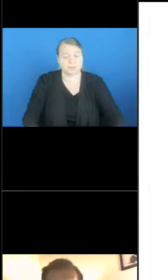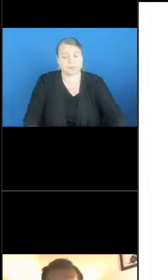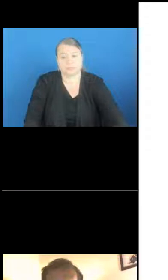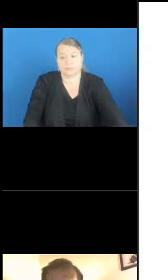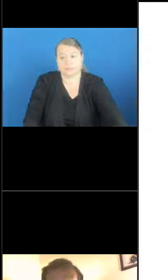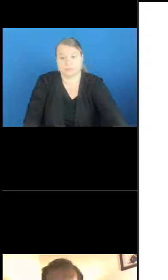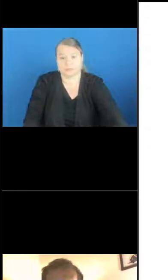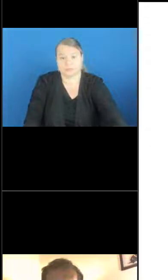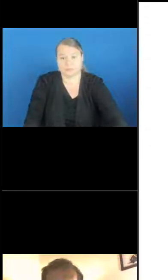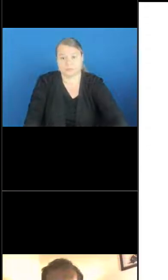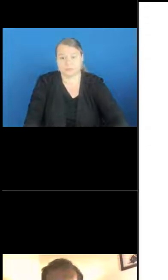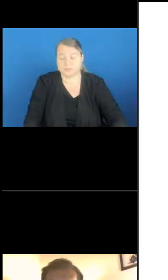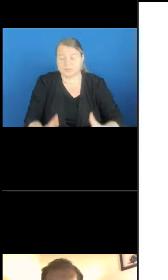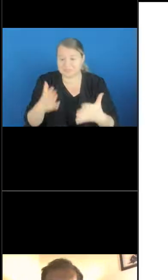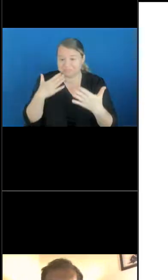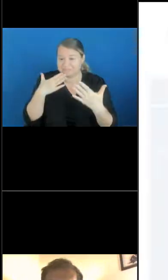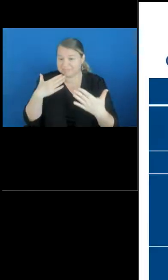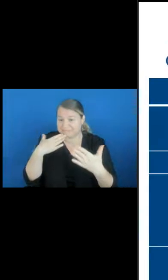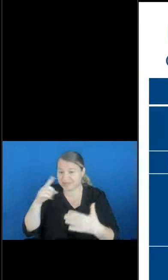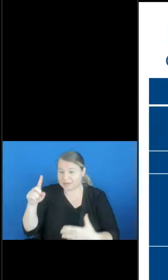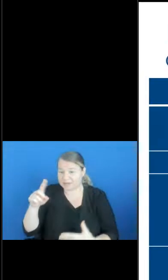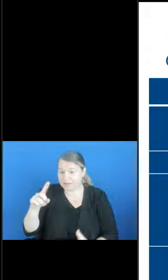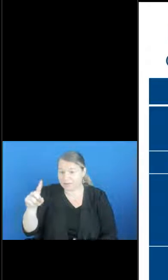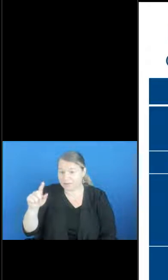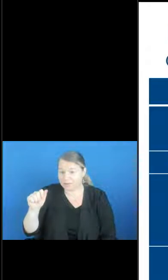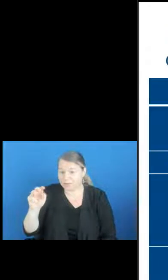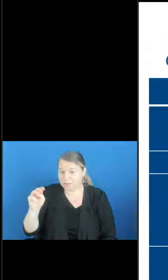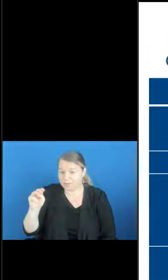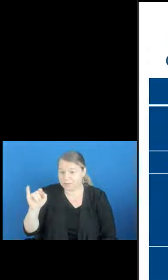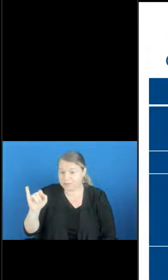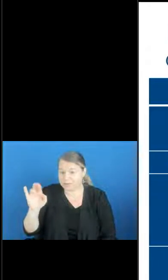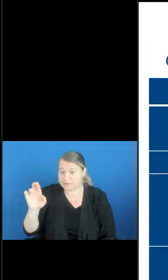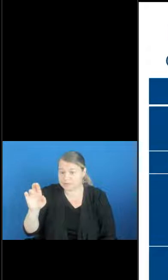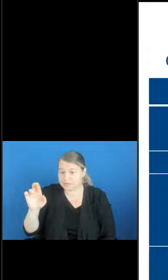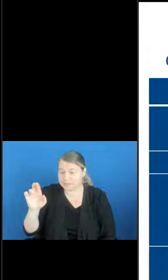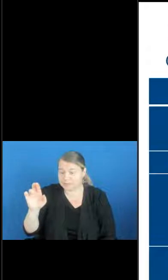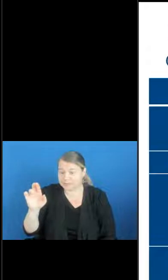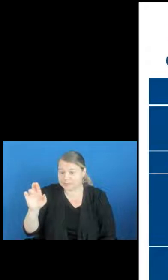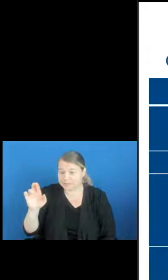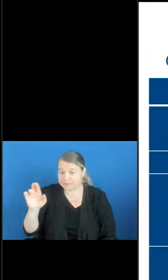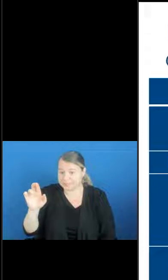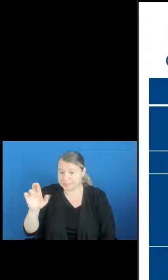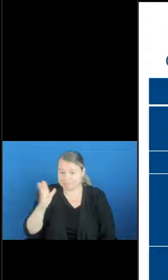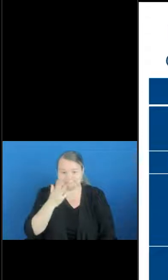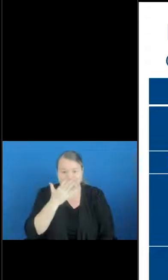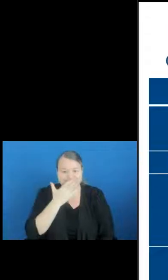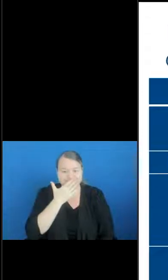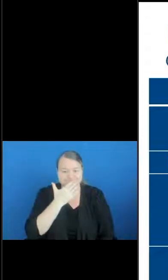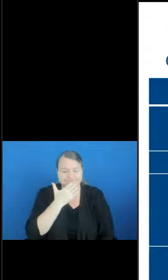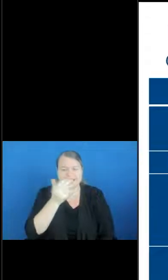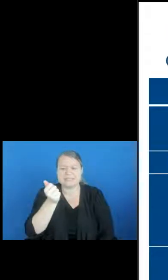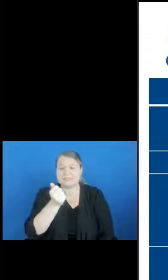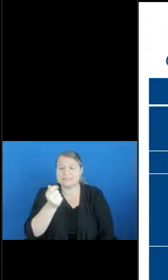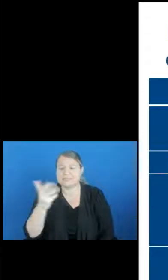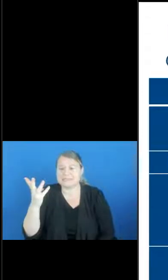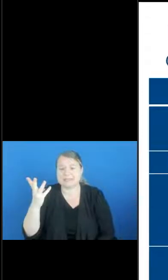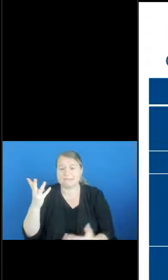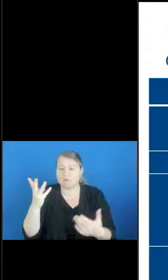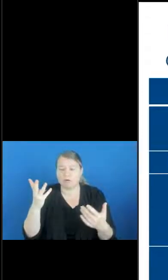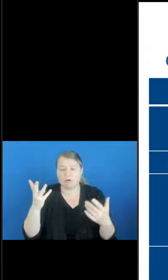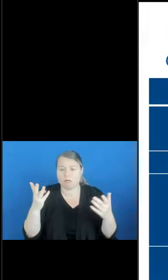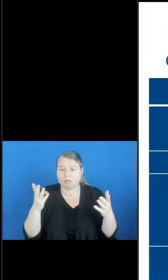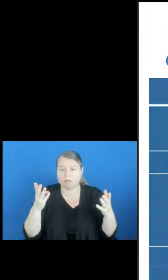Thank you, Zamir. If we could move, thank you. We have several ways for you to send us your